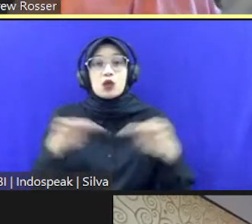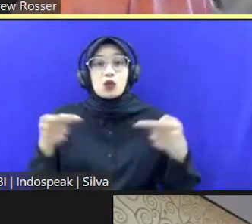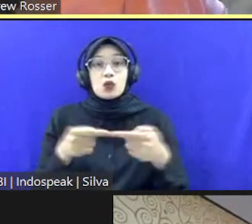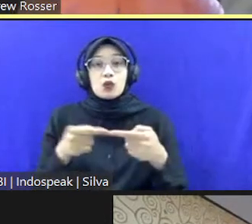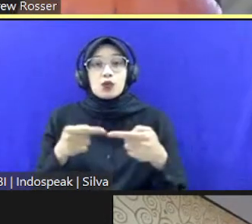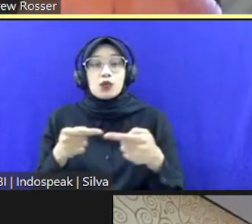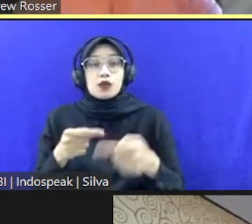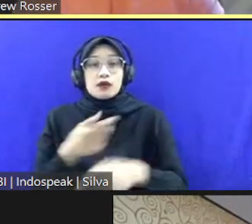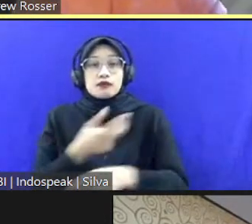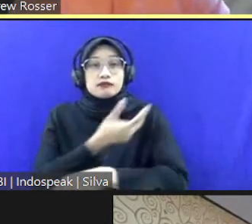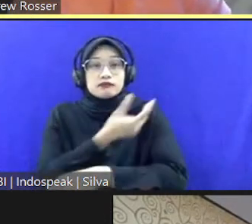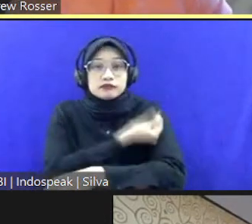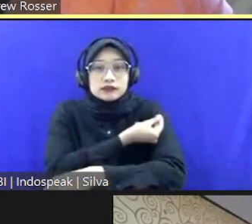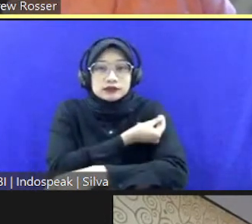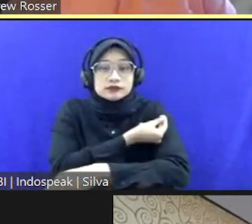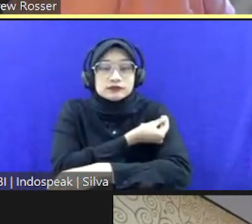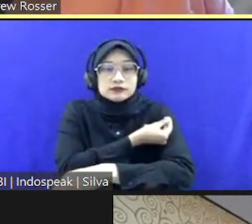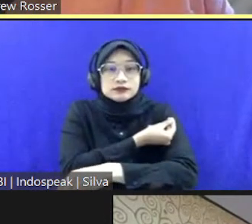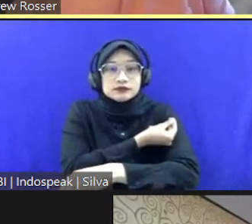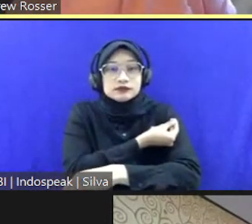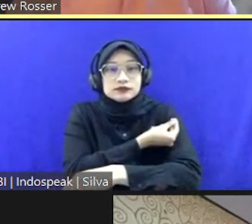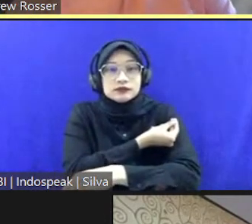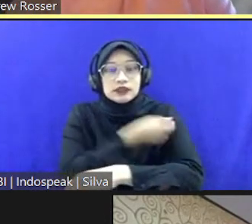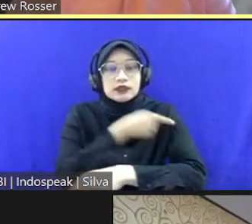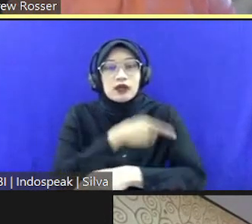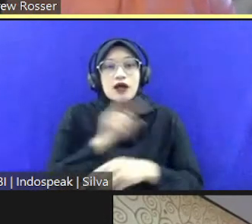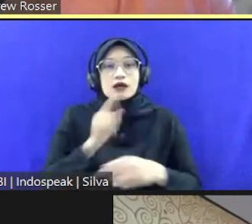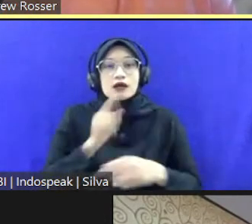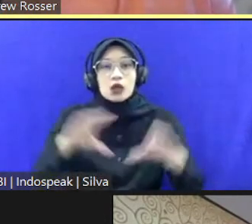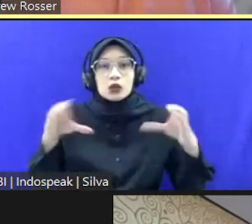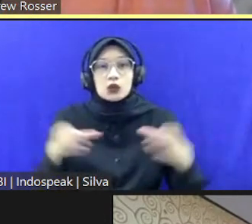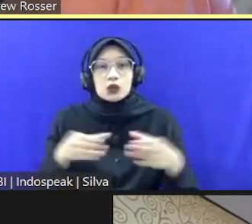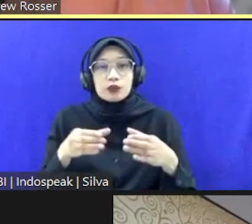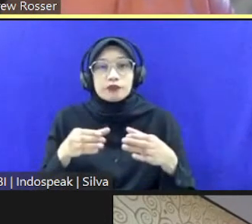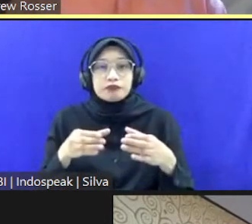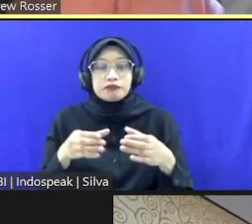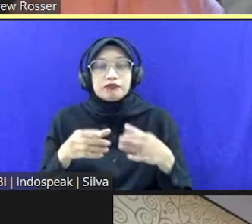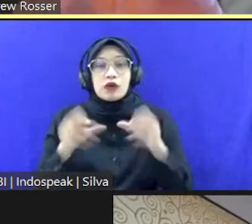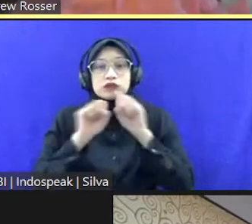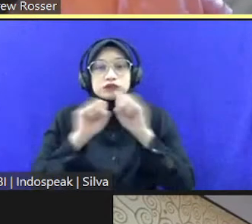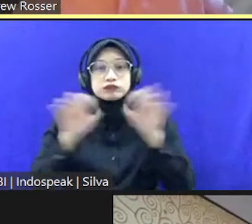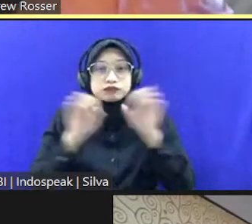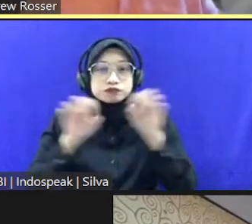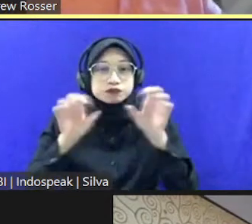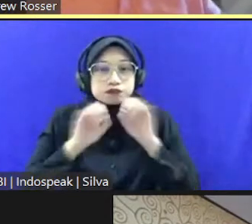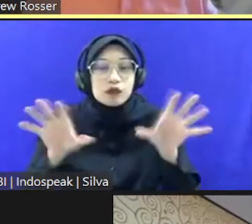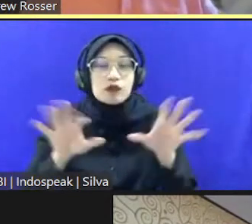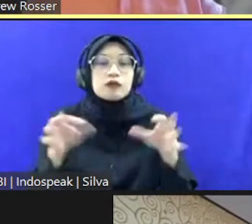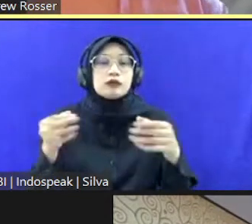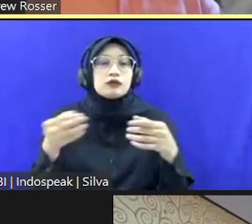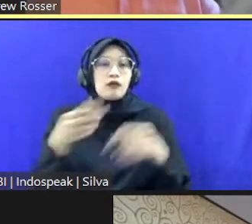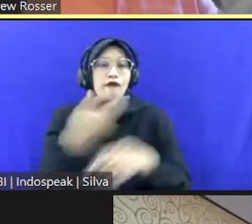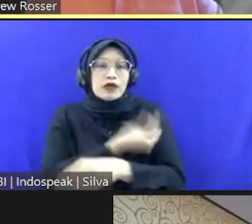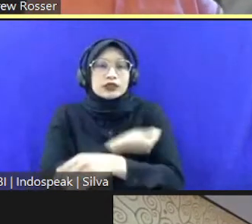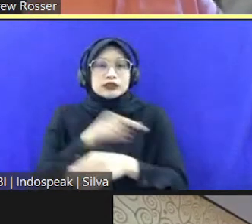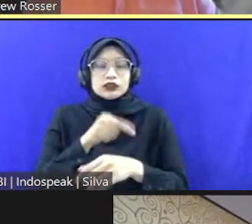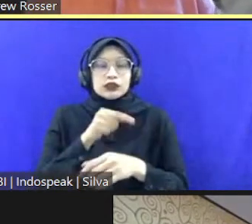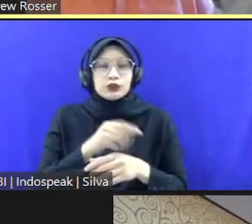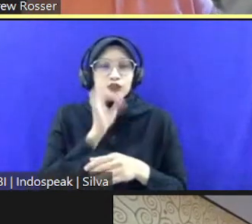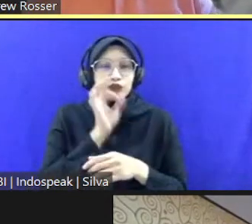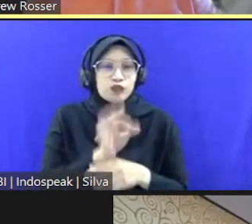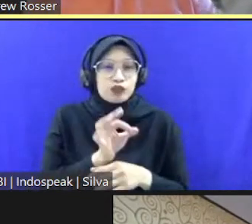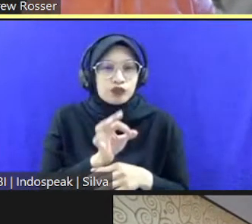the state who are actively promoting what appears to be a bogus vaccine. So populism can kind of cut both